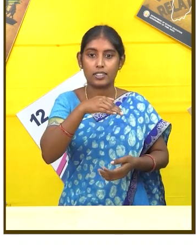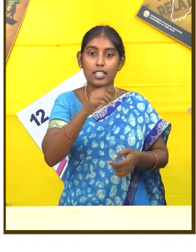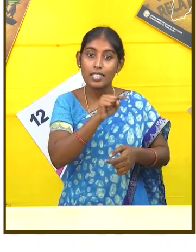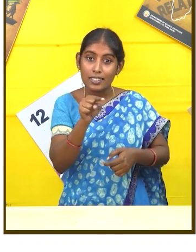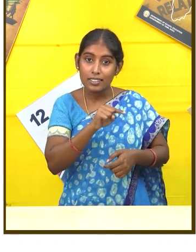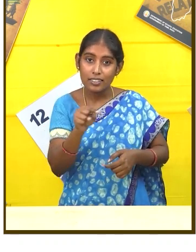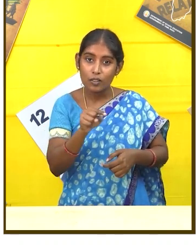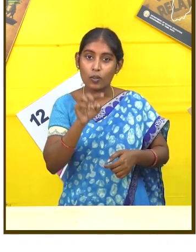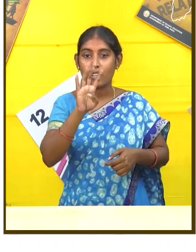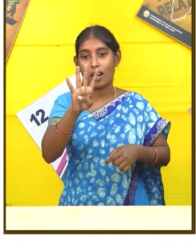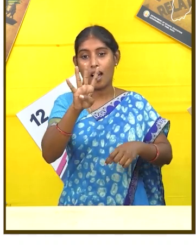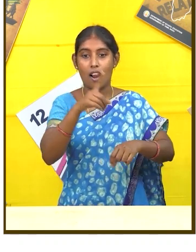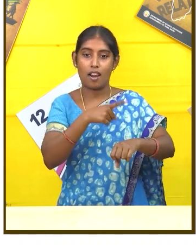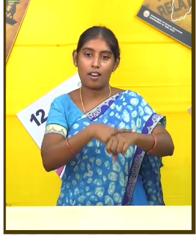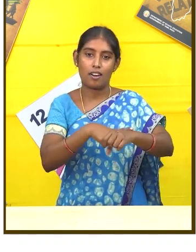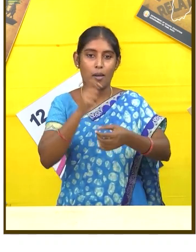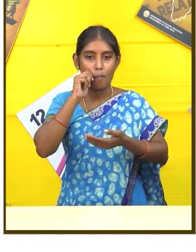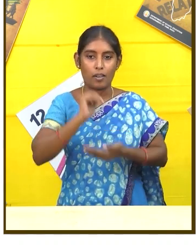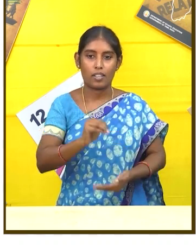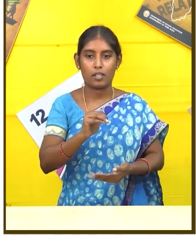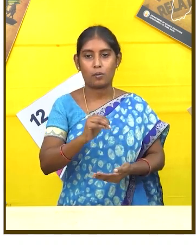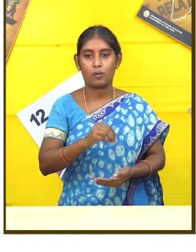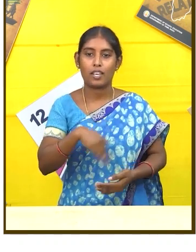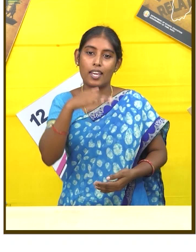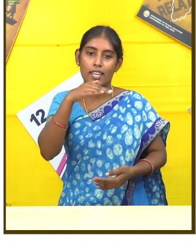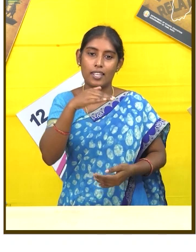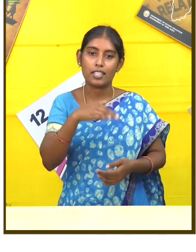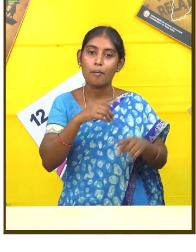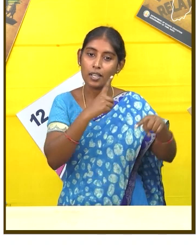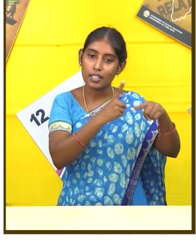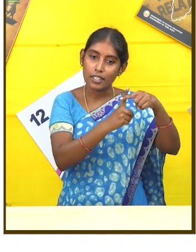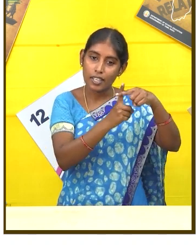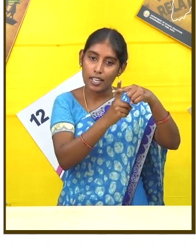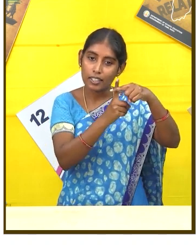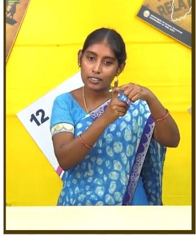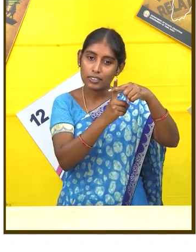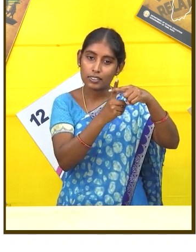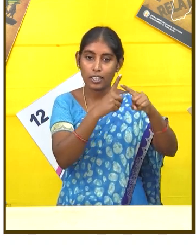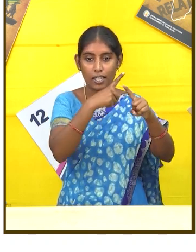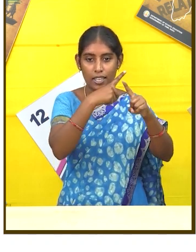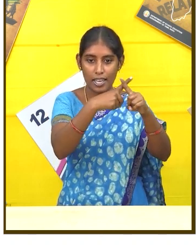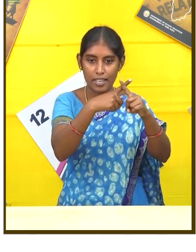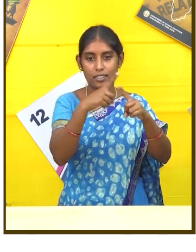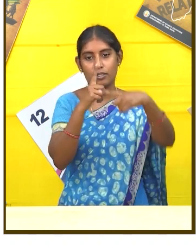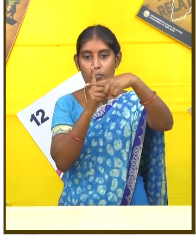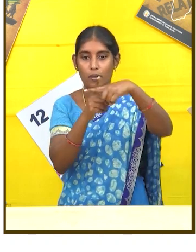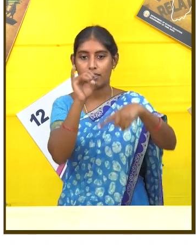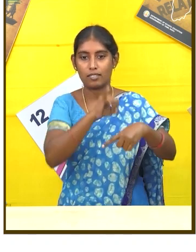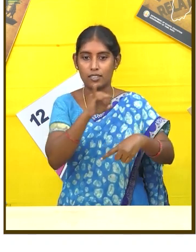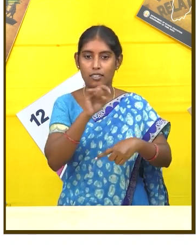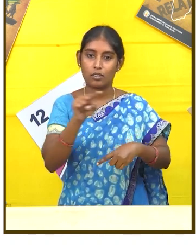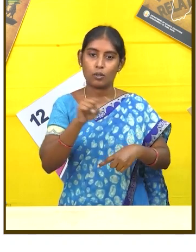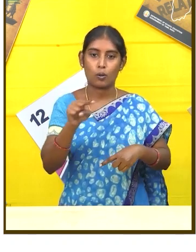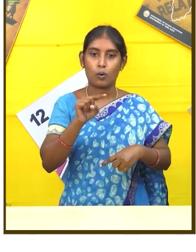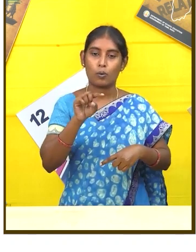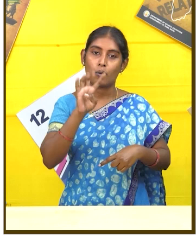y. From there you may find what is the value of y. Quite simple. Not necessary to simplify and equation and solve